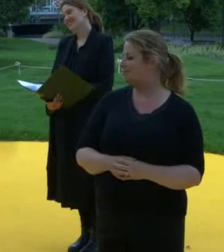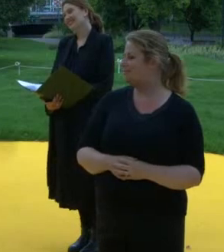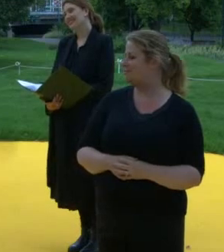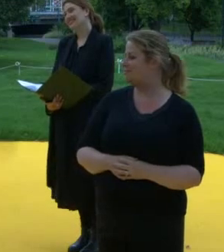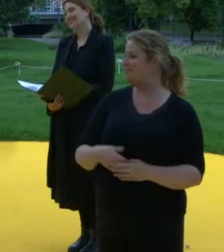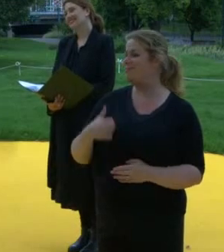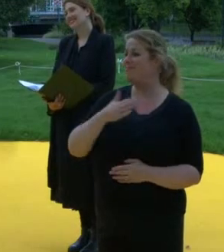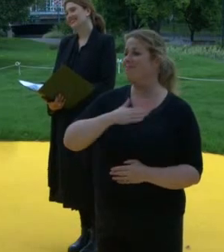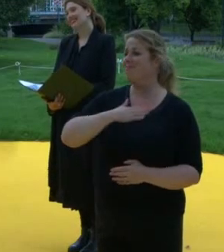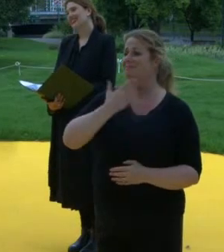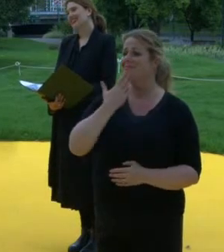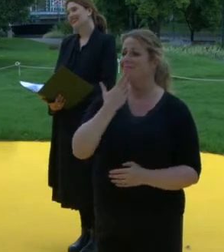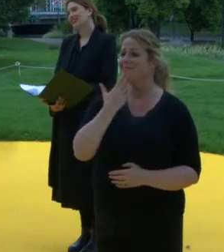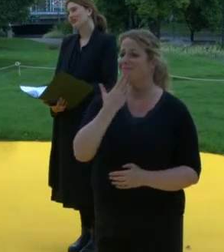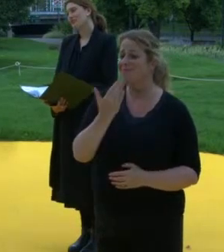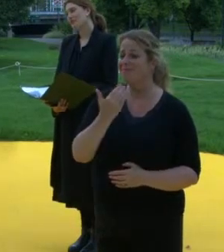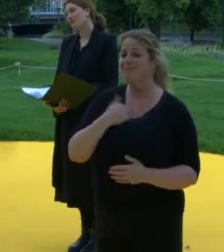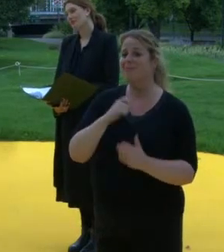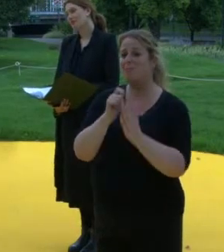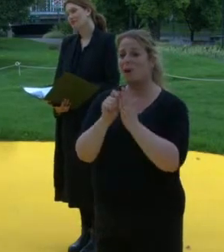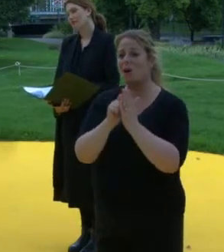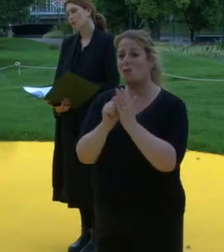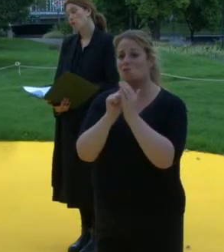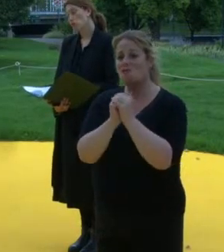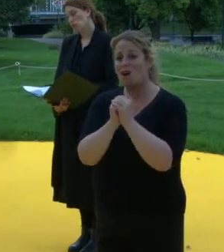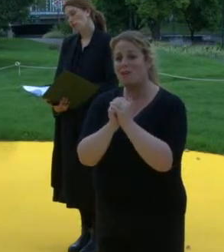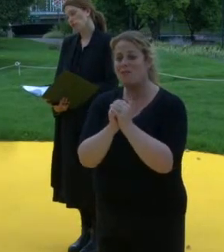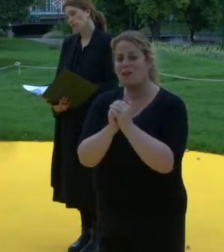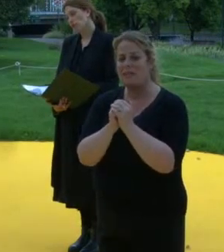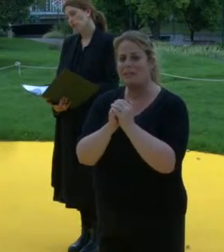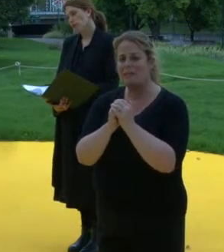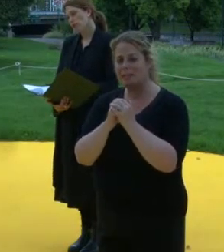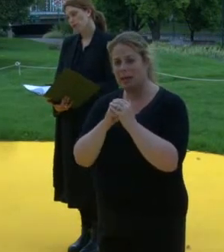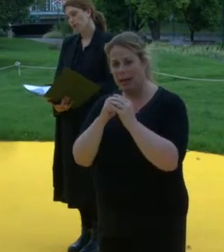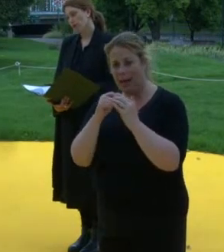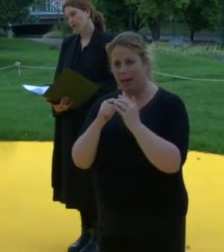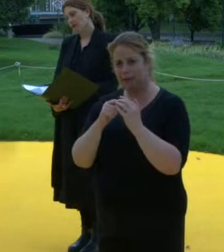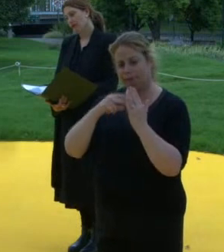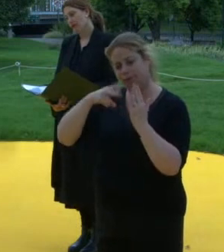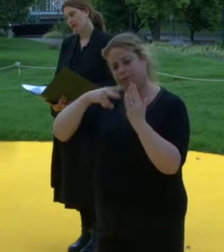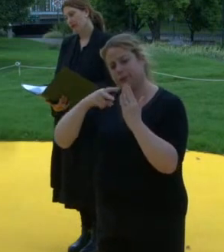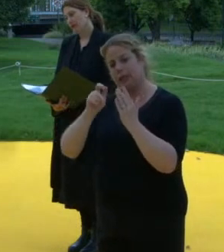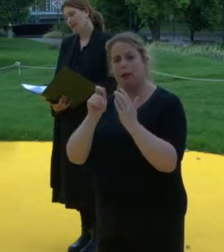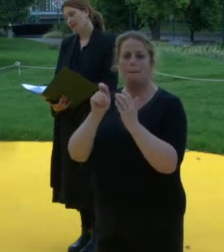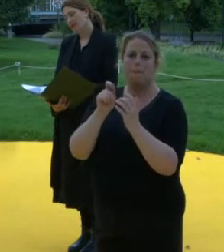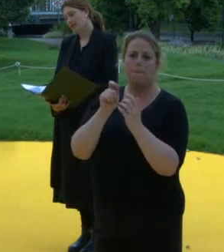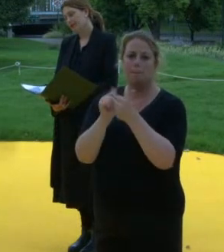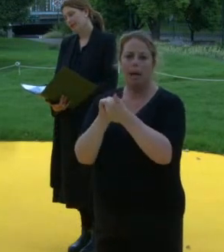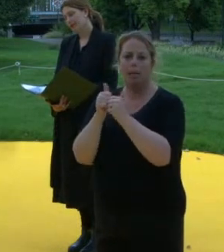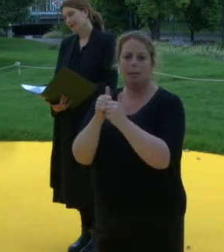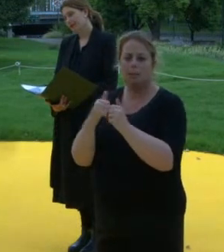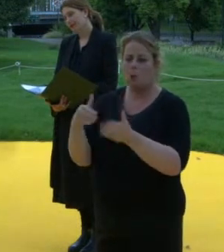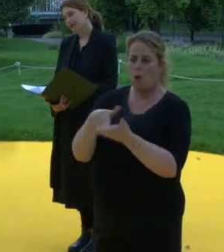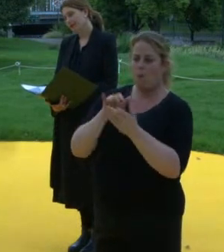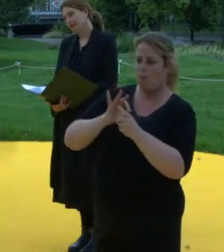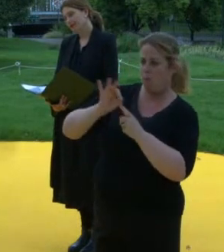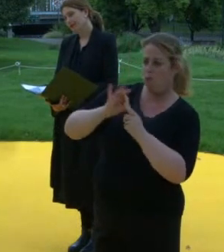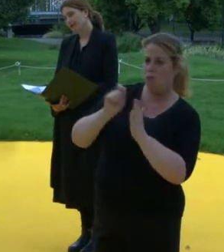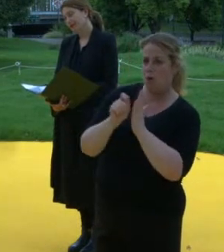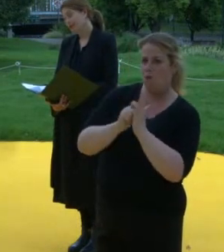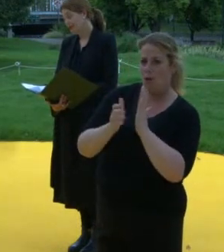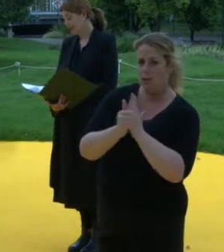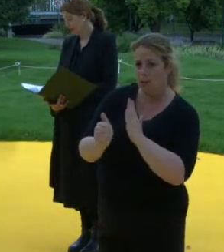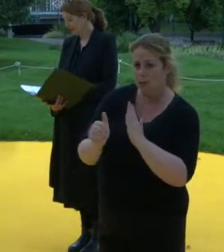I'd like to thank my writing friends and critique partners for making me into a better writer. And also all of the